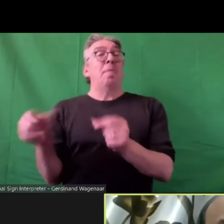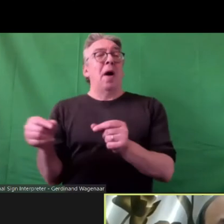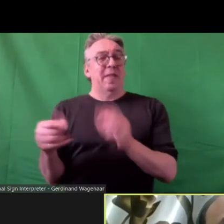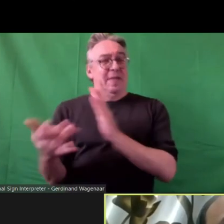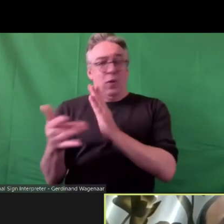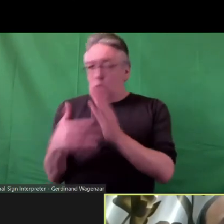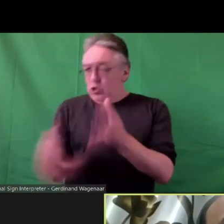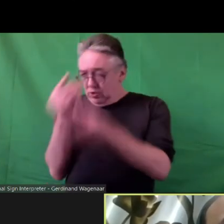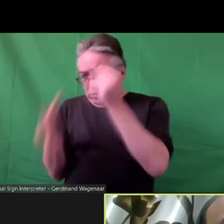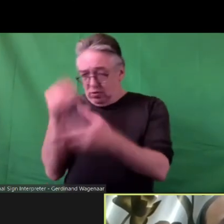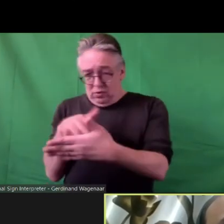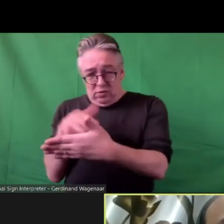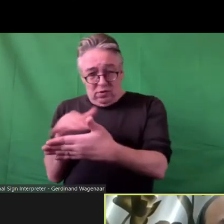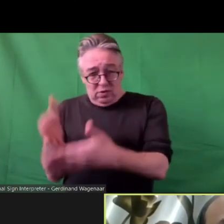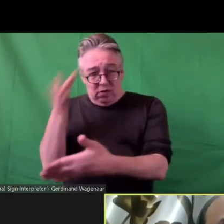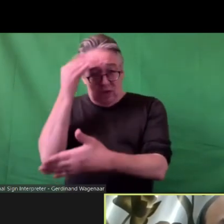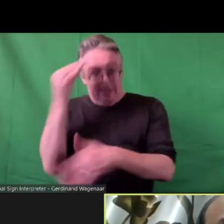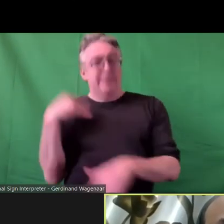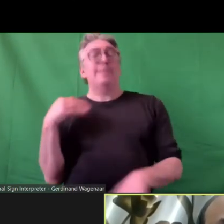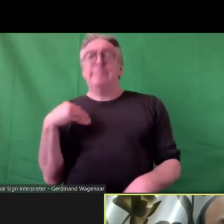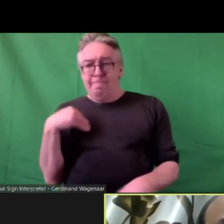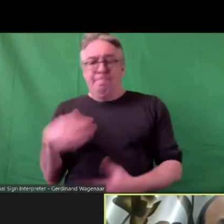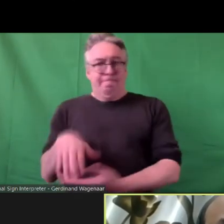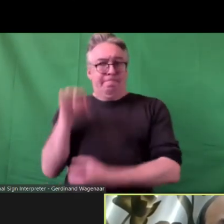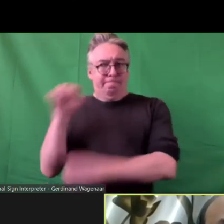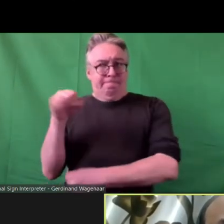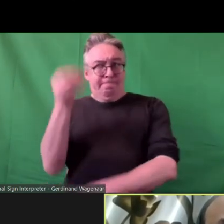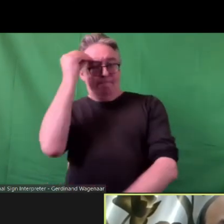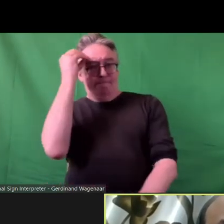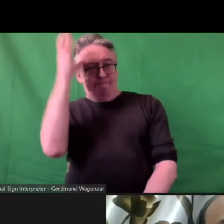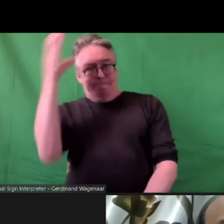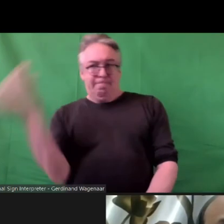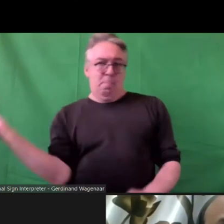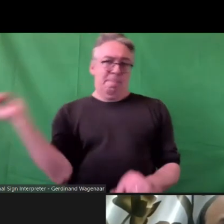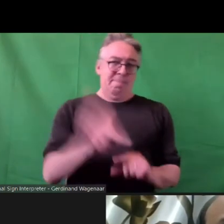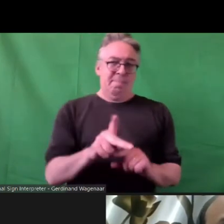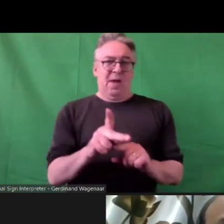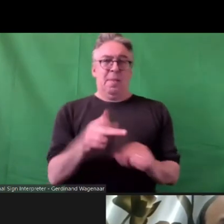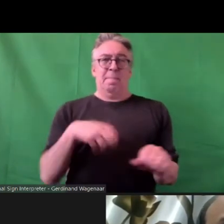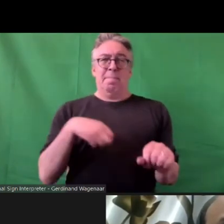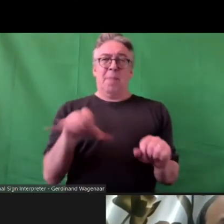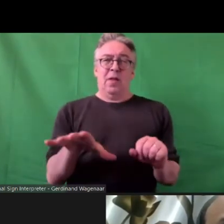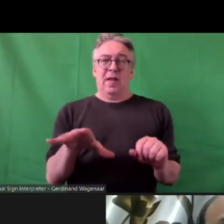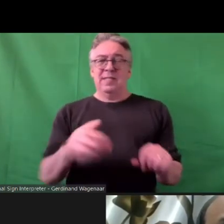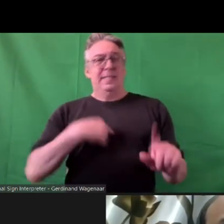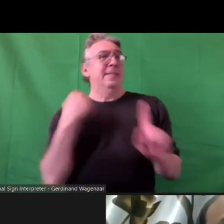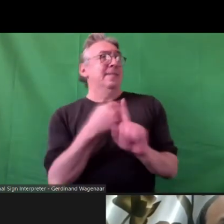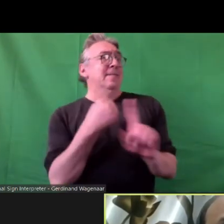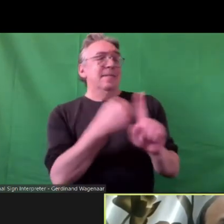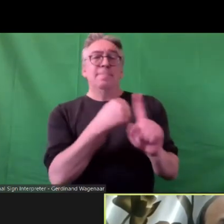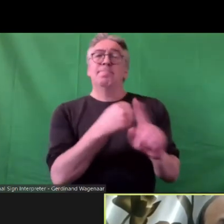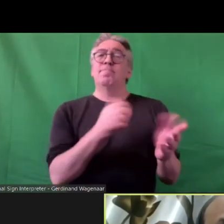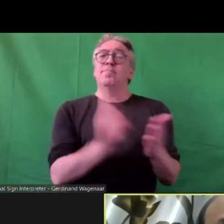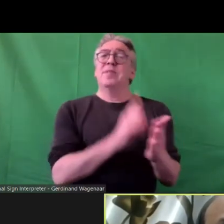the people with disabilities by creating different innovation technology, such as accessible dictionary, accessible